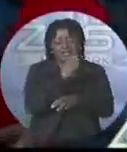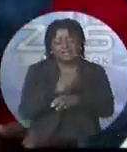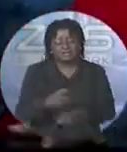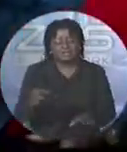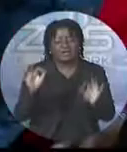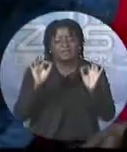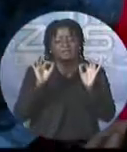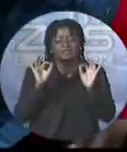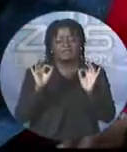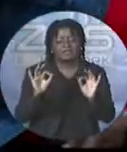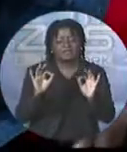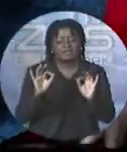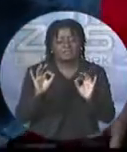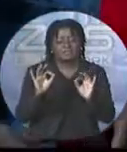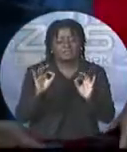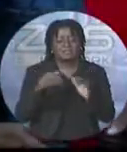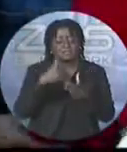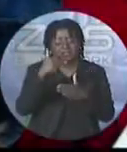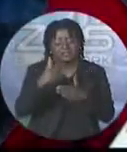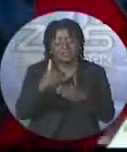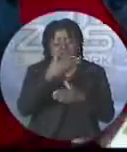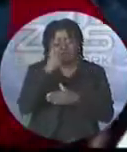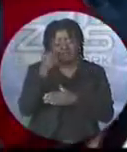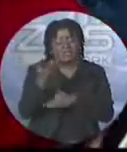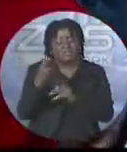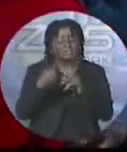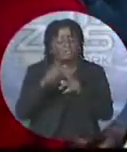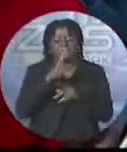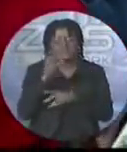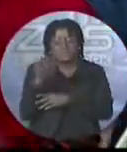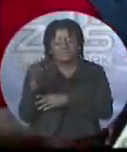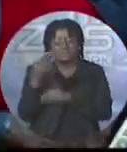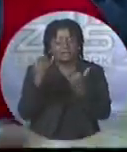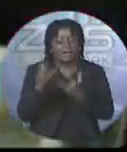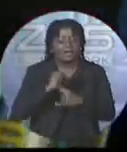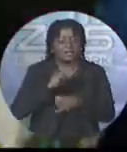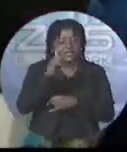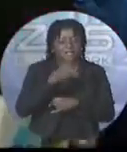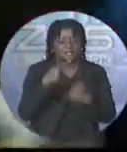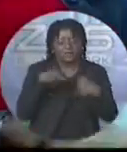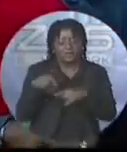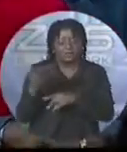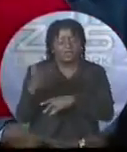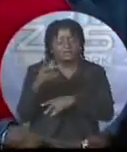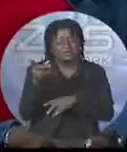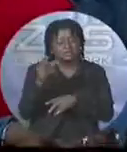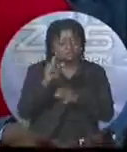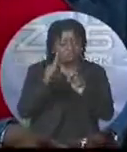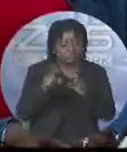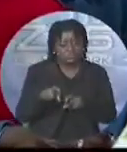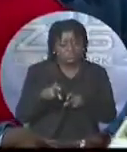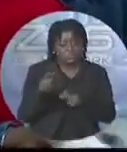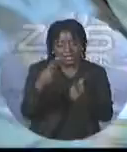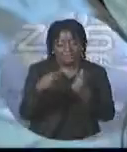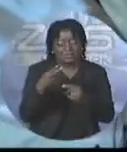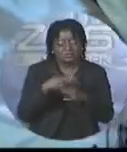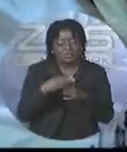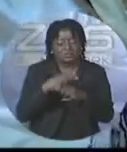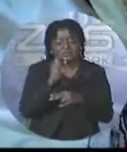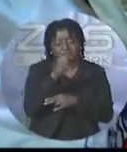fabulous. The next best thing to being there. Now I need to go there. Oh, so you're coming soon? Oh, definitely,